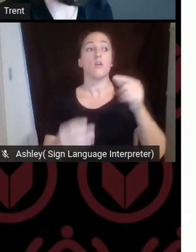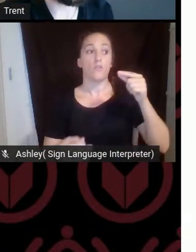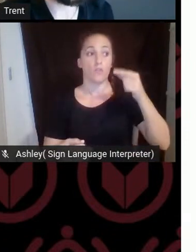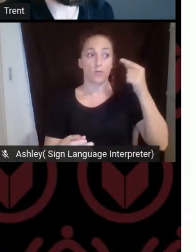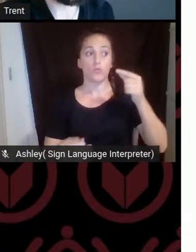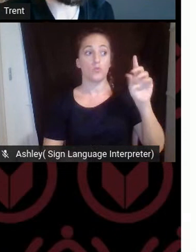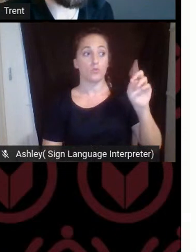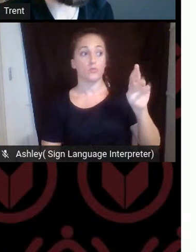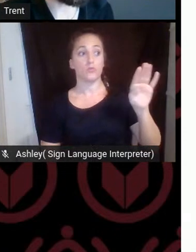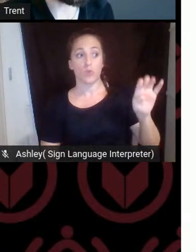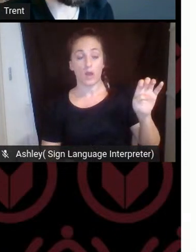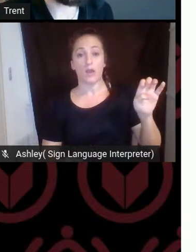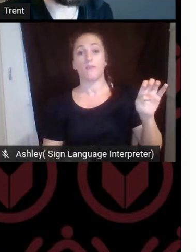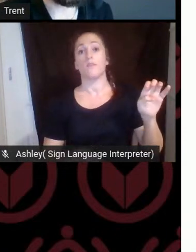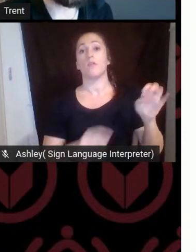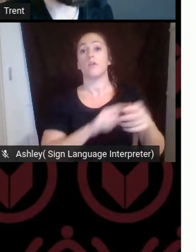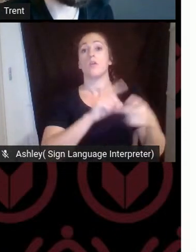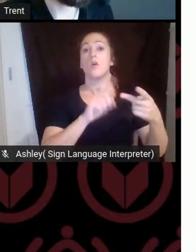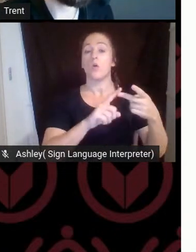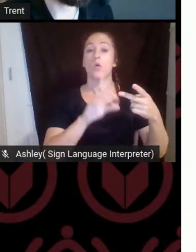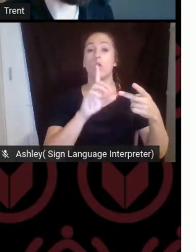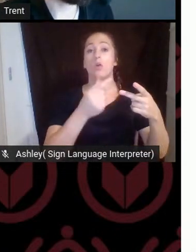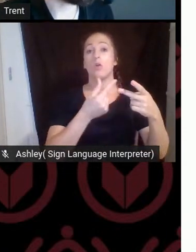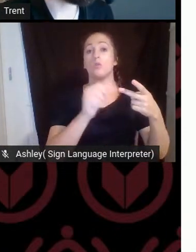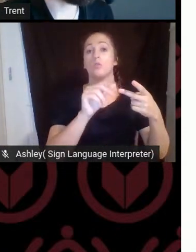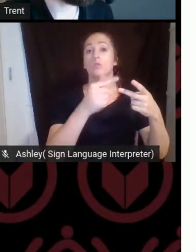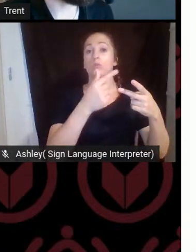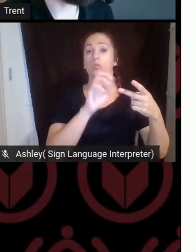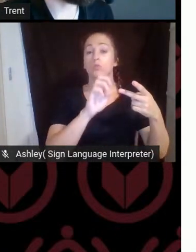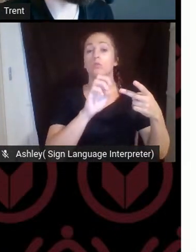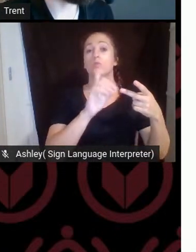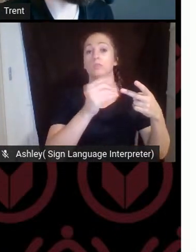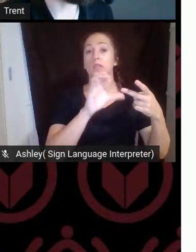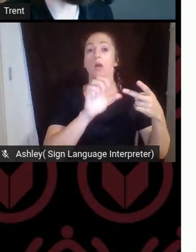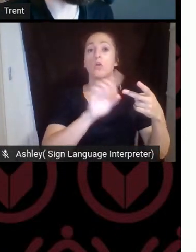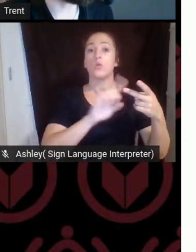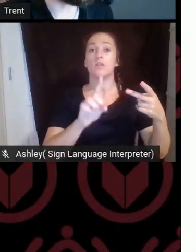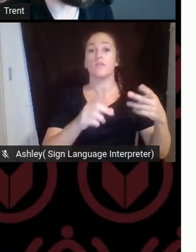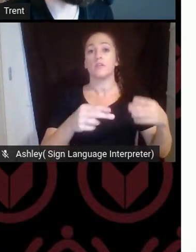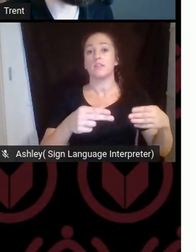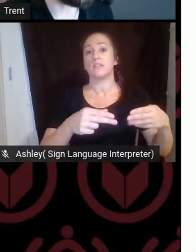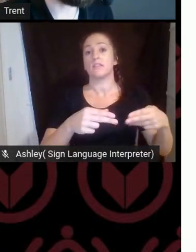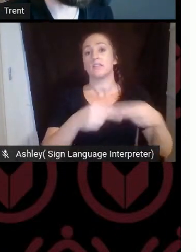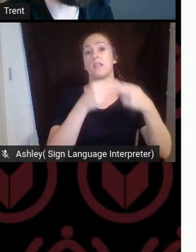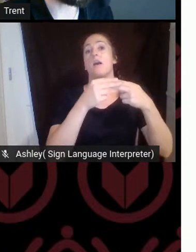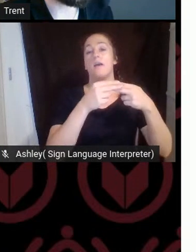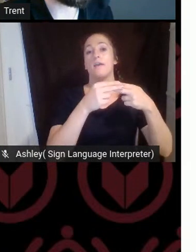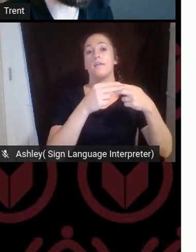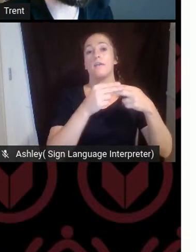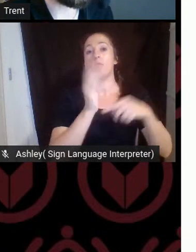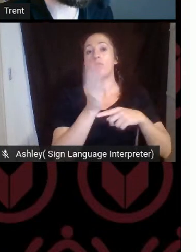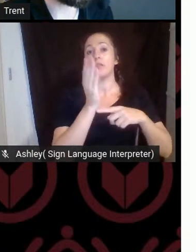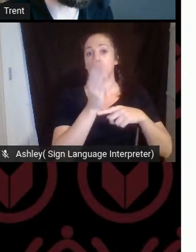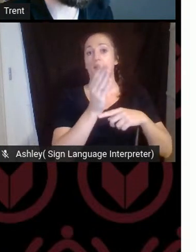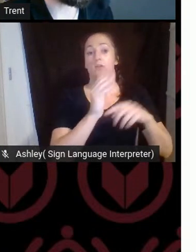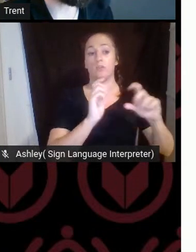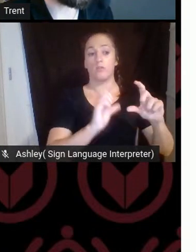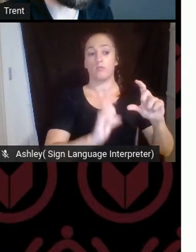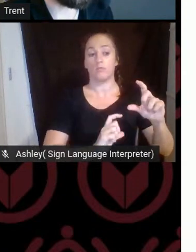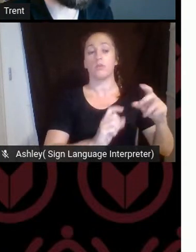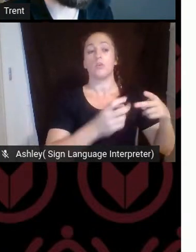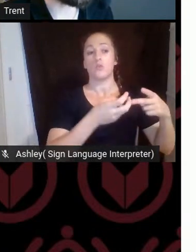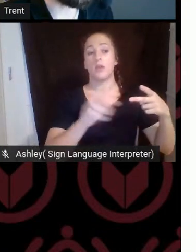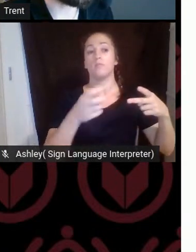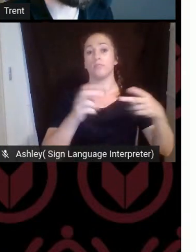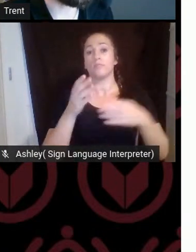Docs. You can do this with Google Slides presentations and such. But what you can choose to do is change the way that you distribute this file to students. So